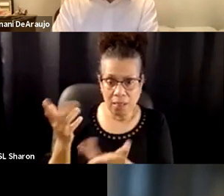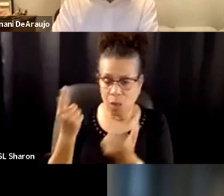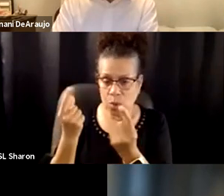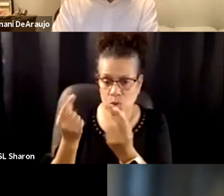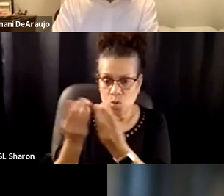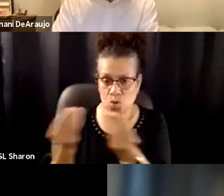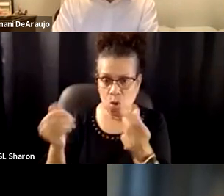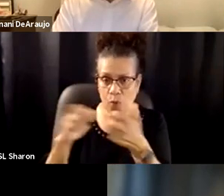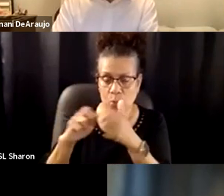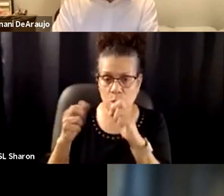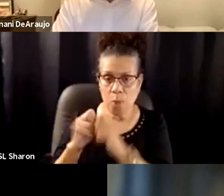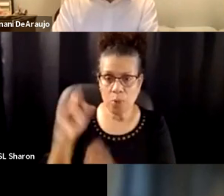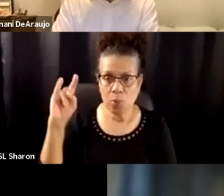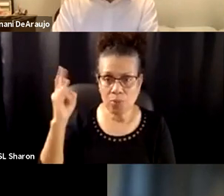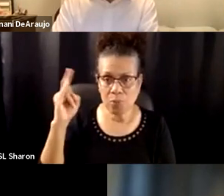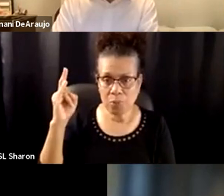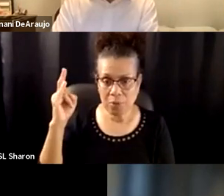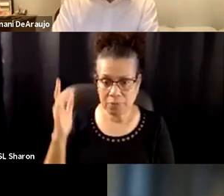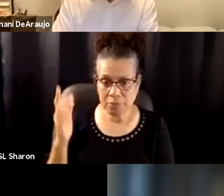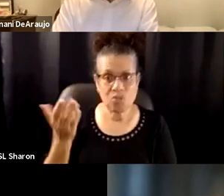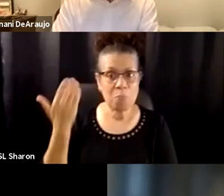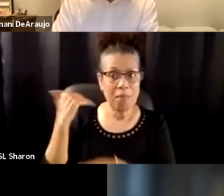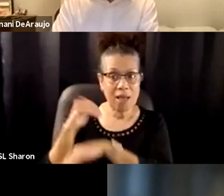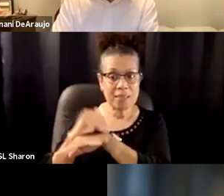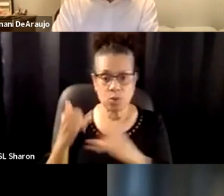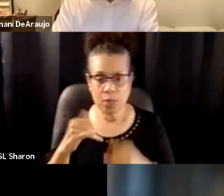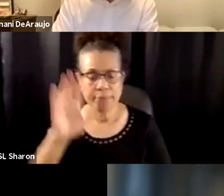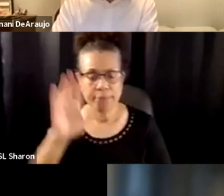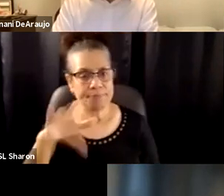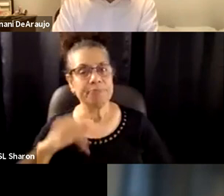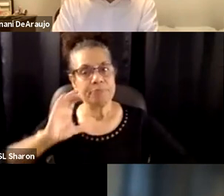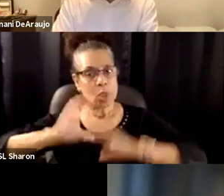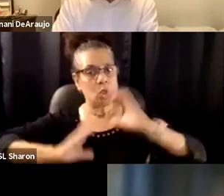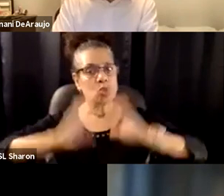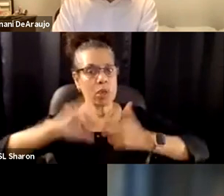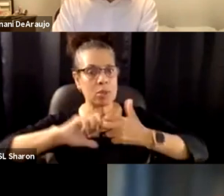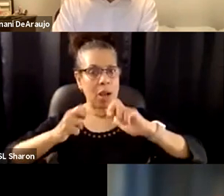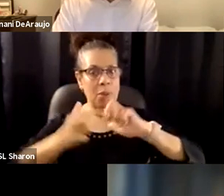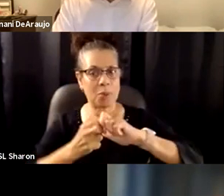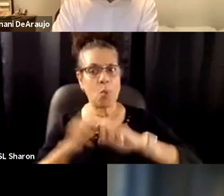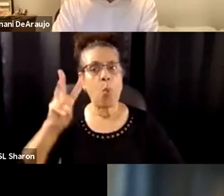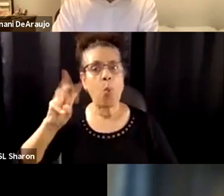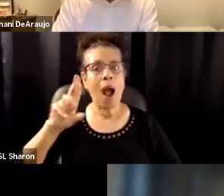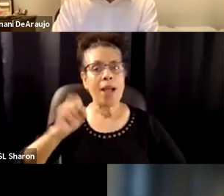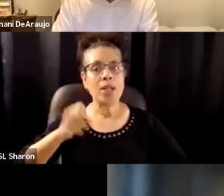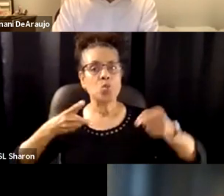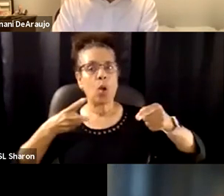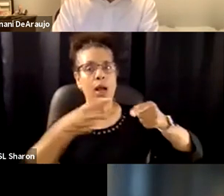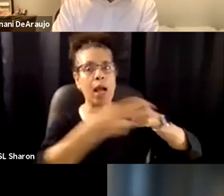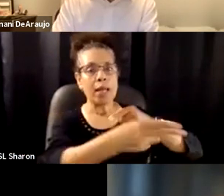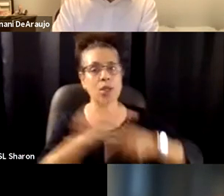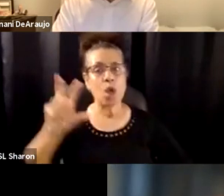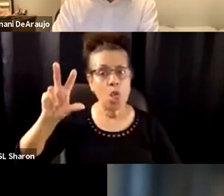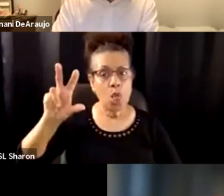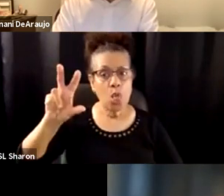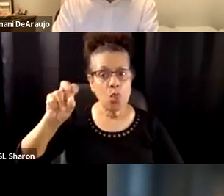the issue all evening and today yeah there was some construction issues with some wires were cut that impacted about 30 of our schools last